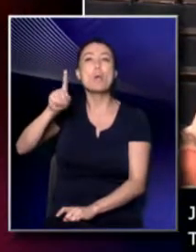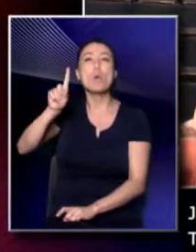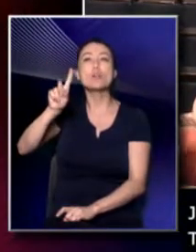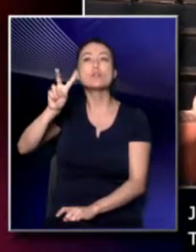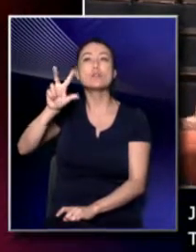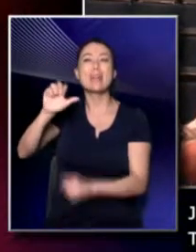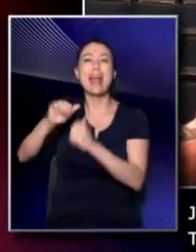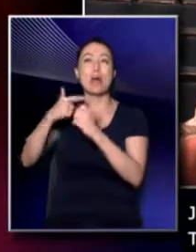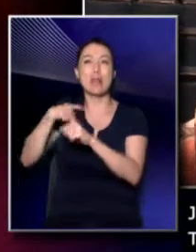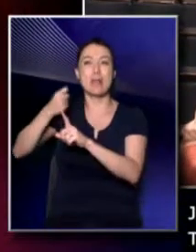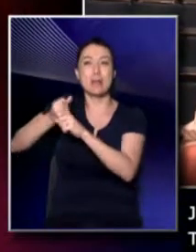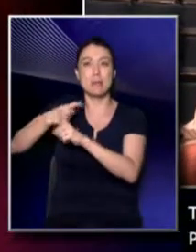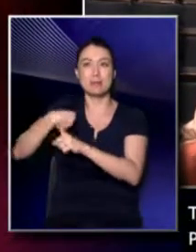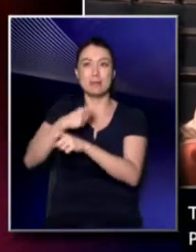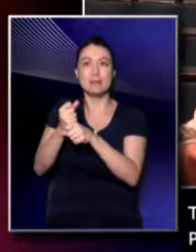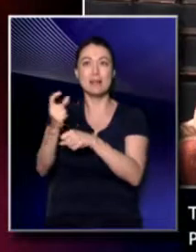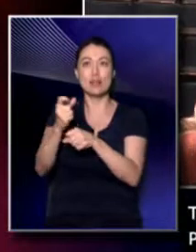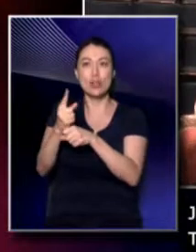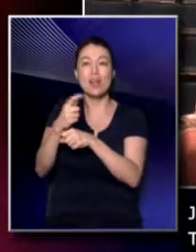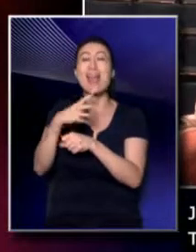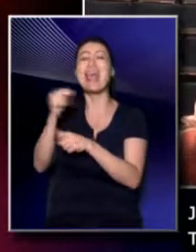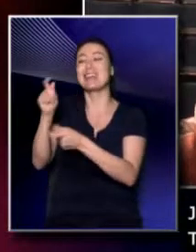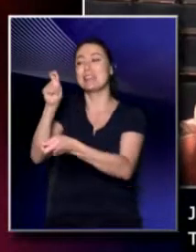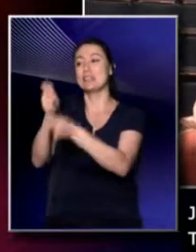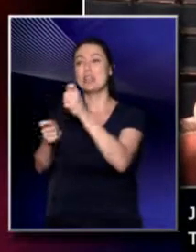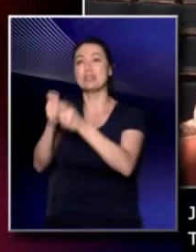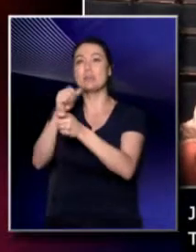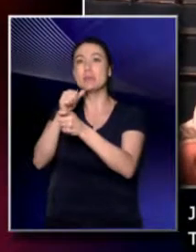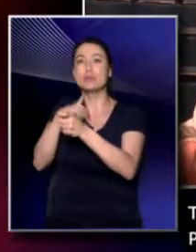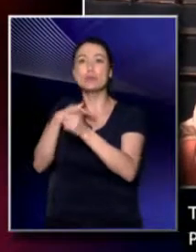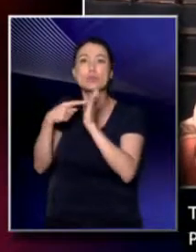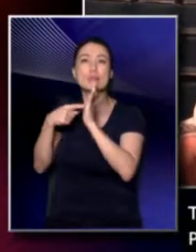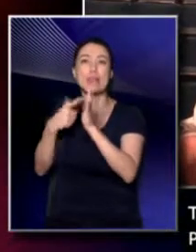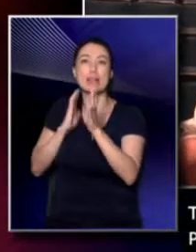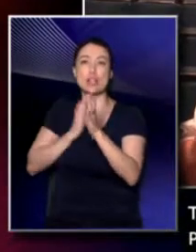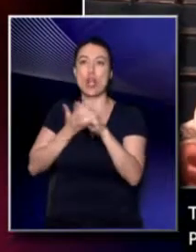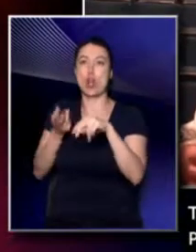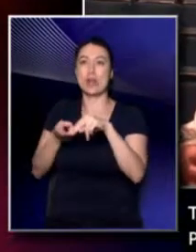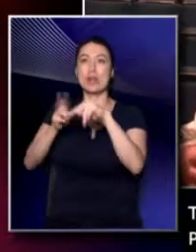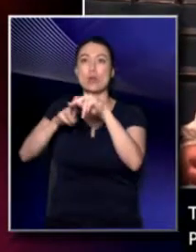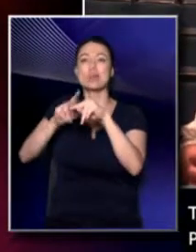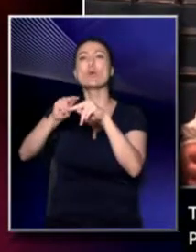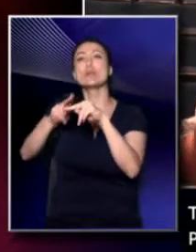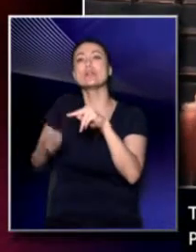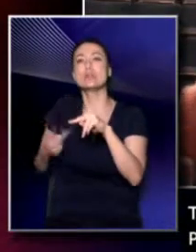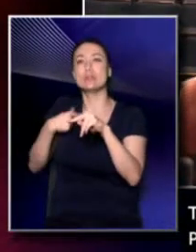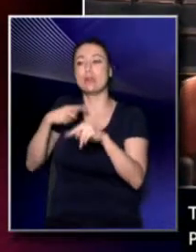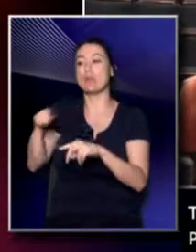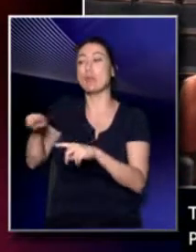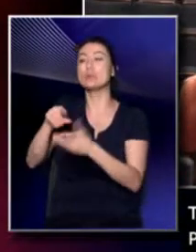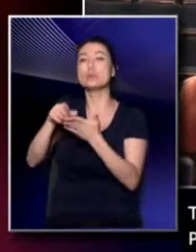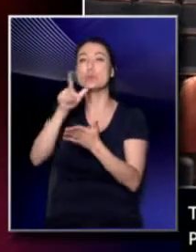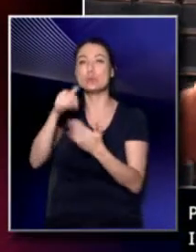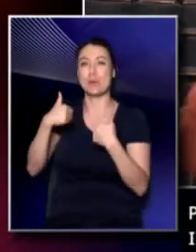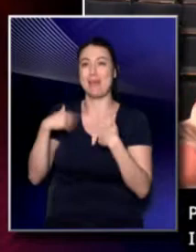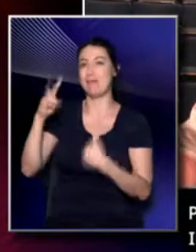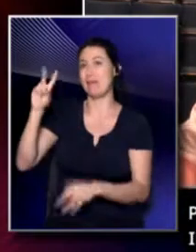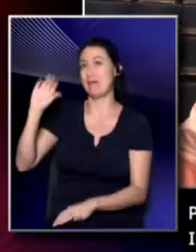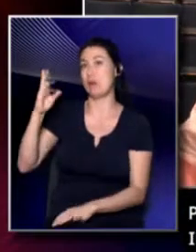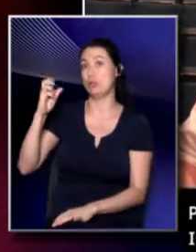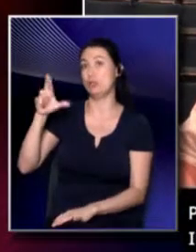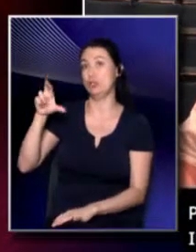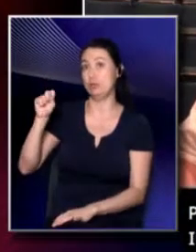year, plus an adjustment to reflect our either increase or decrease in vouchered students. So they net that out, and